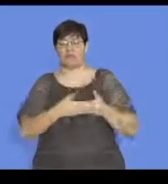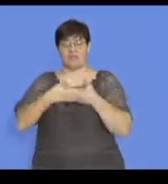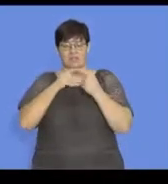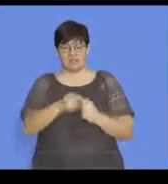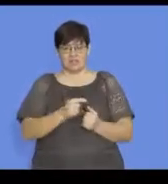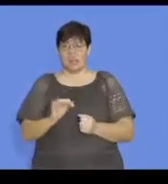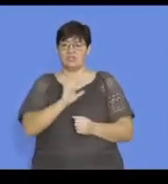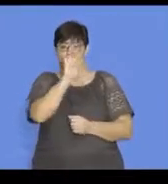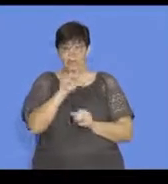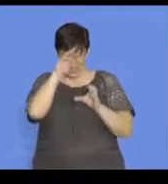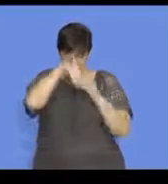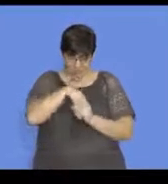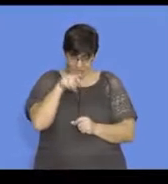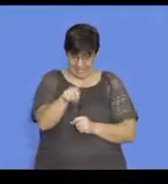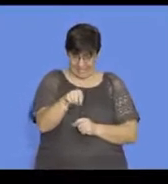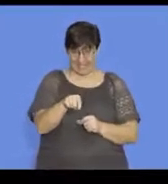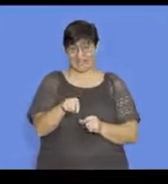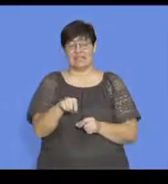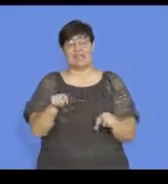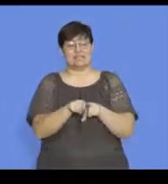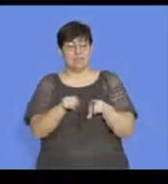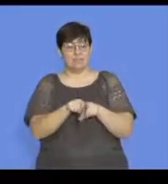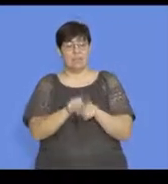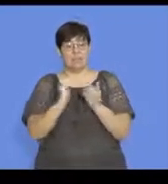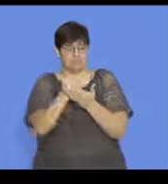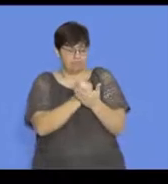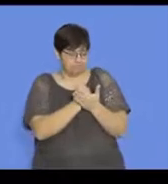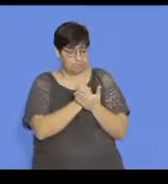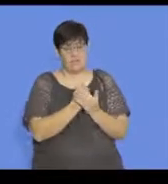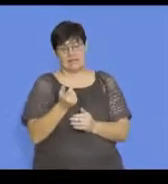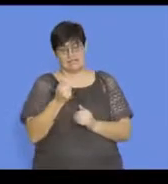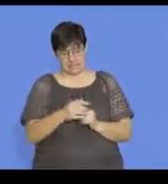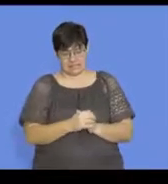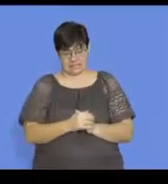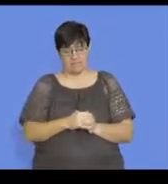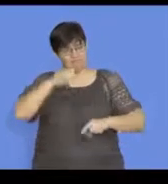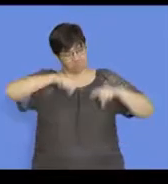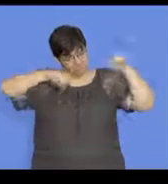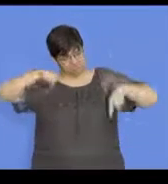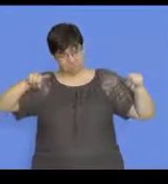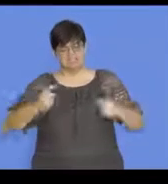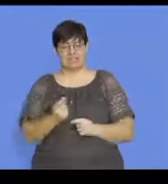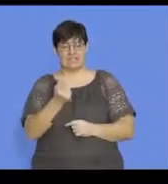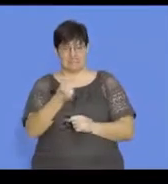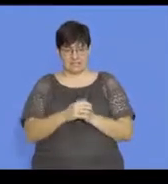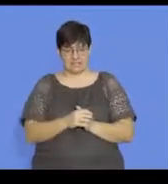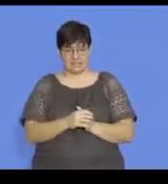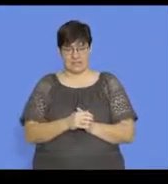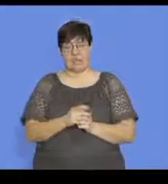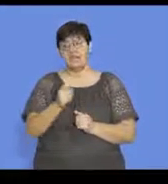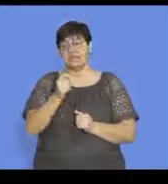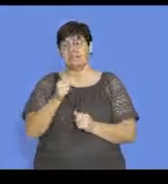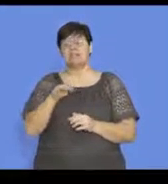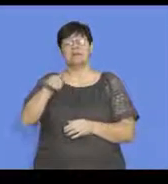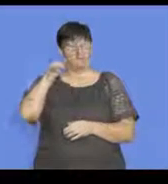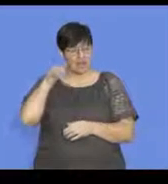this as well, where we conserve seeds, conserve varieties of seeds. And as I said, a seed bank, really important